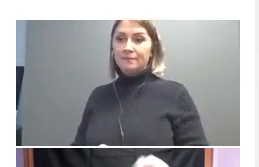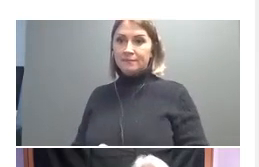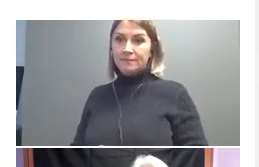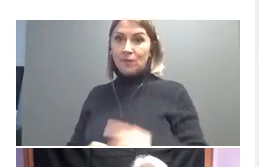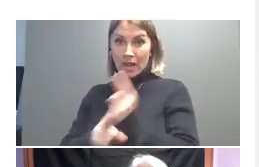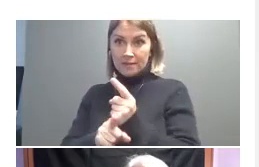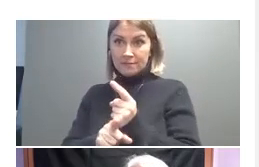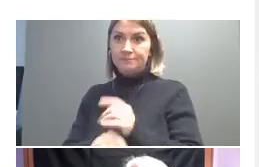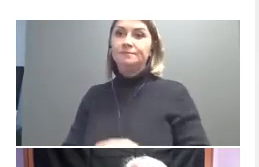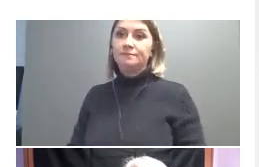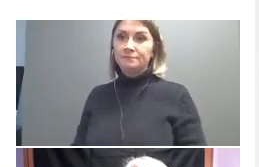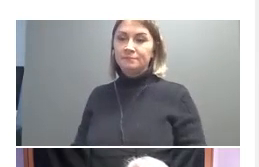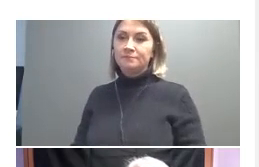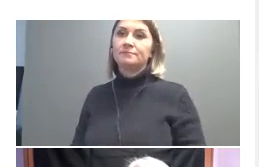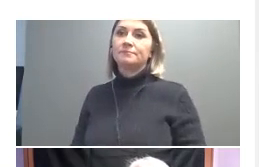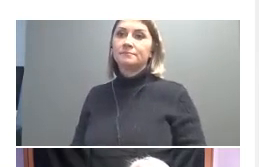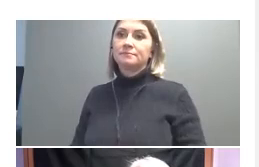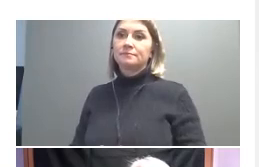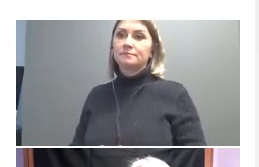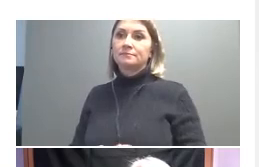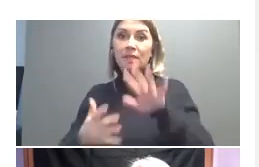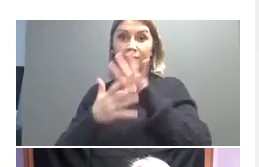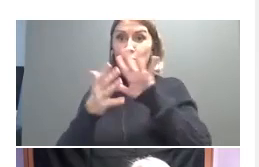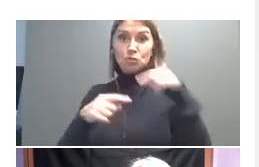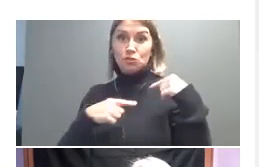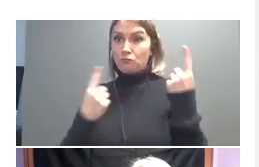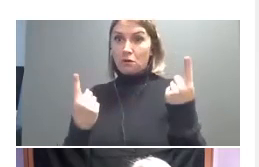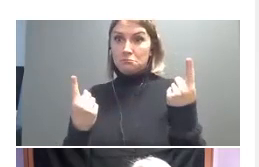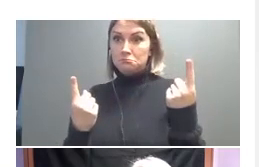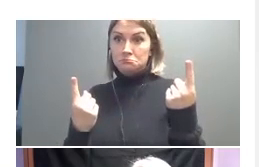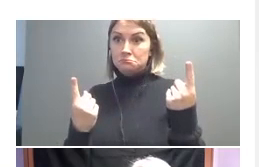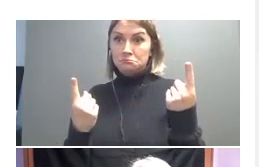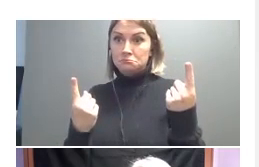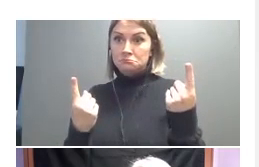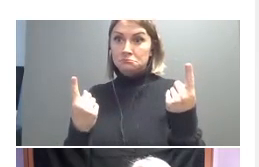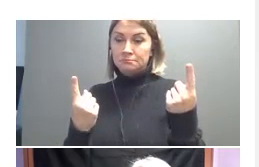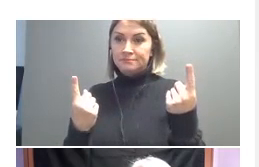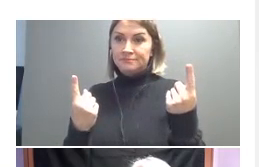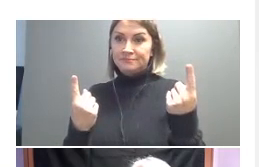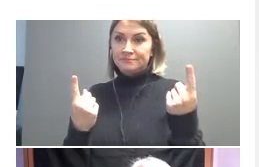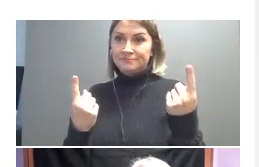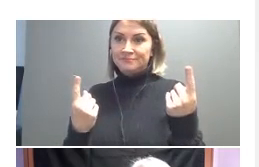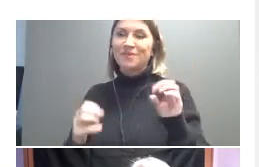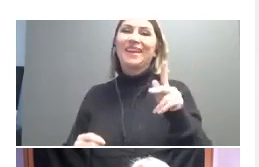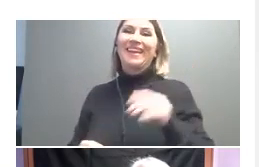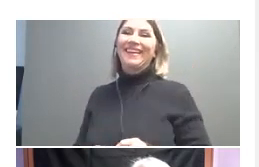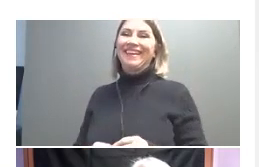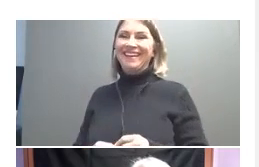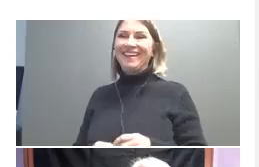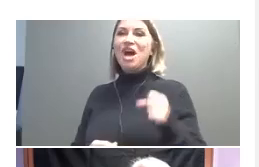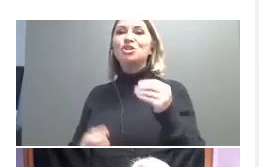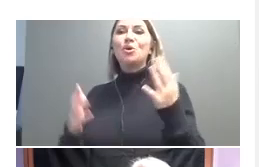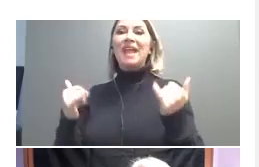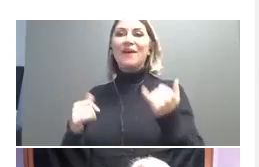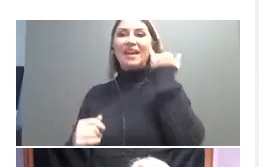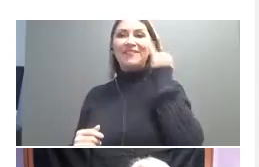Right? Any confusion so far? Okay. Now, if